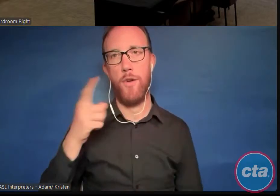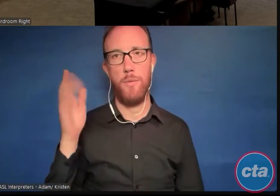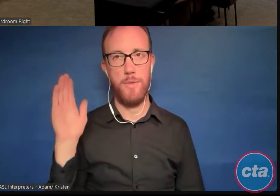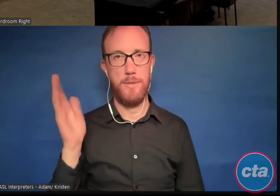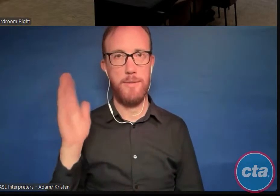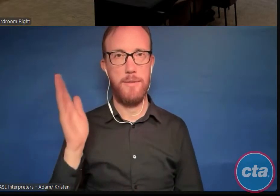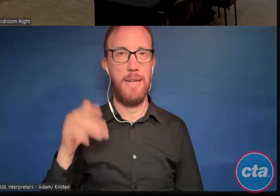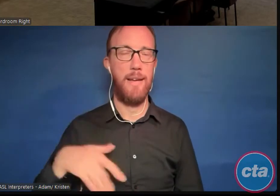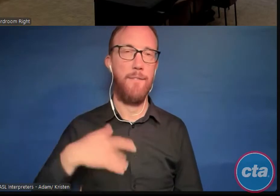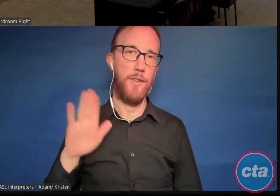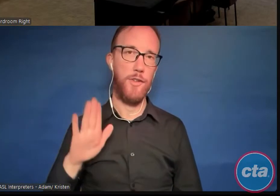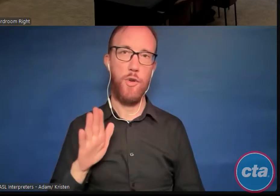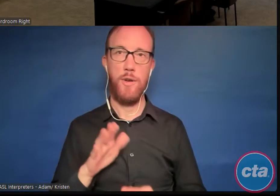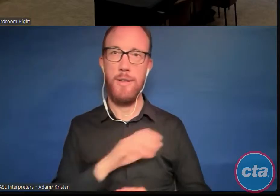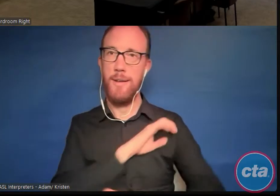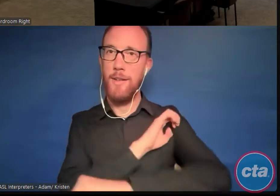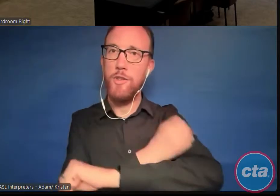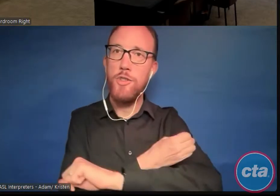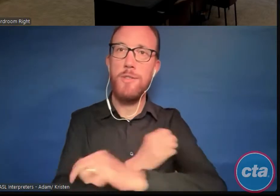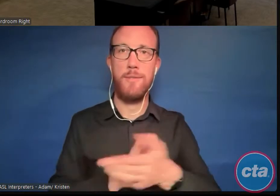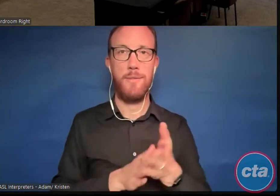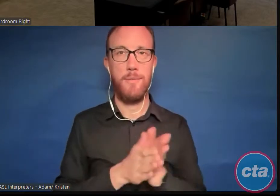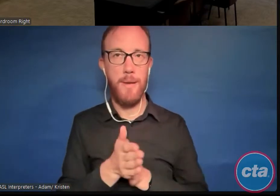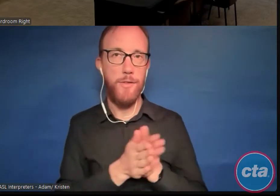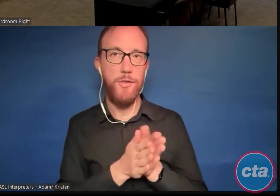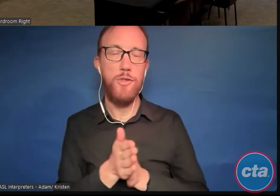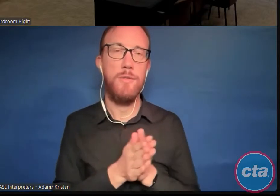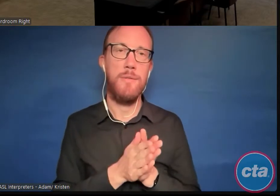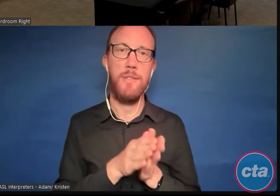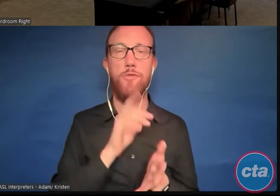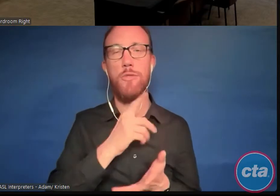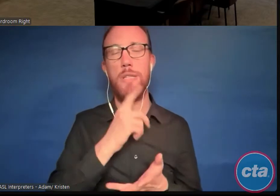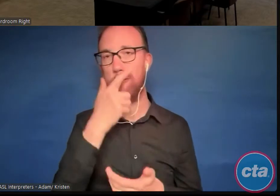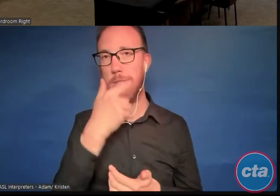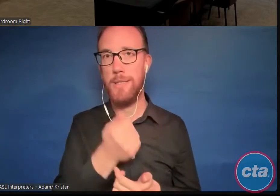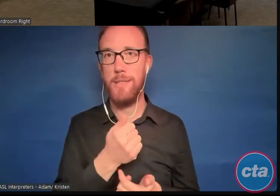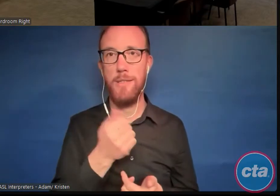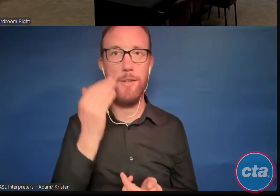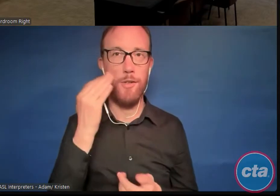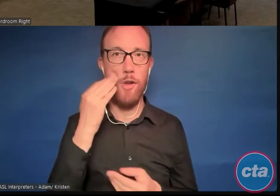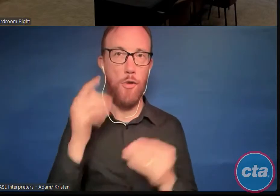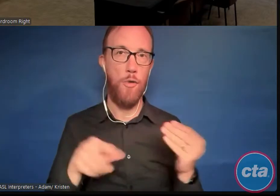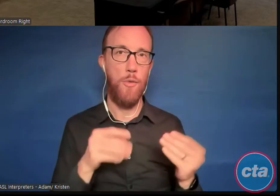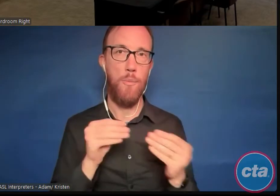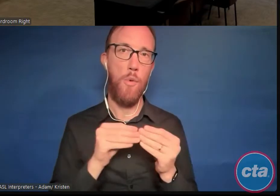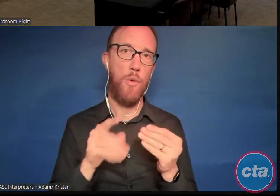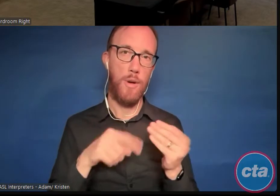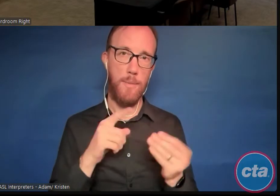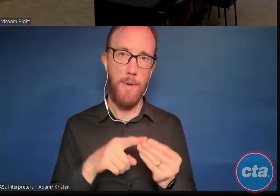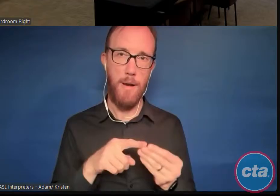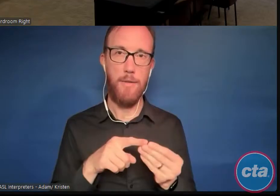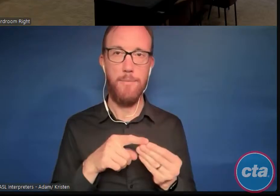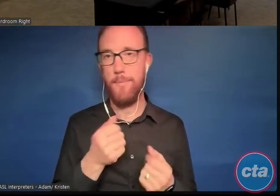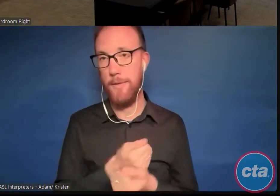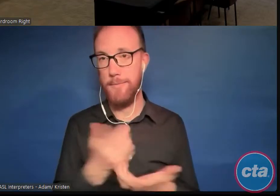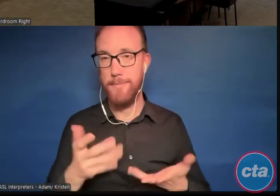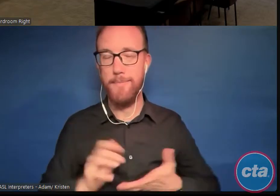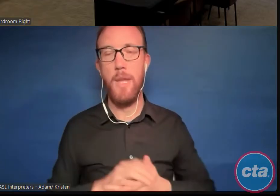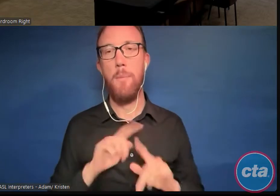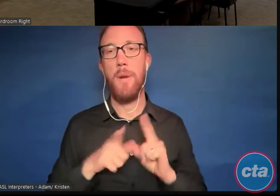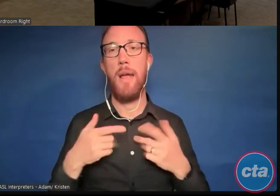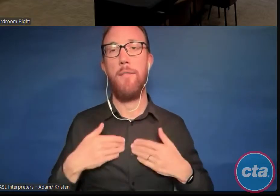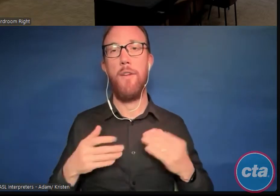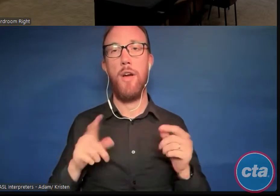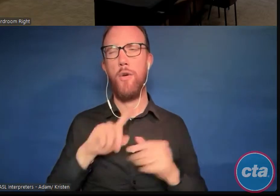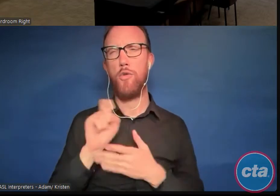energy and your passion, and it was very interesting to learn more about the stop. I did have a question about